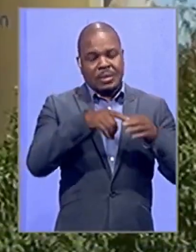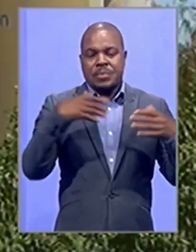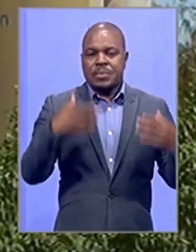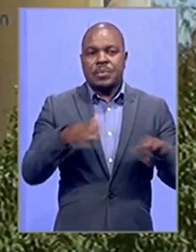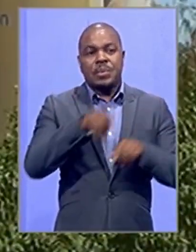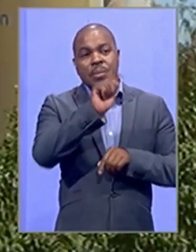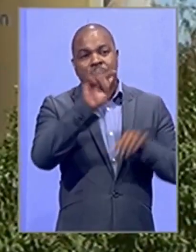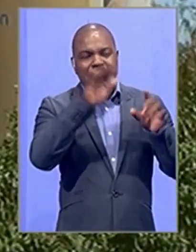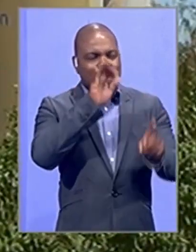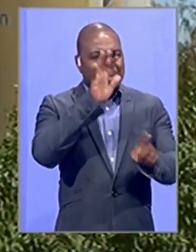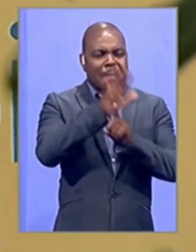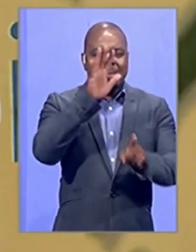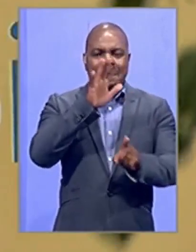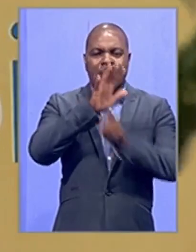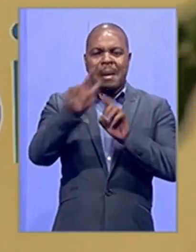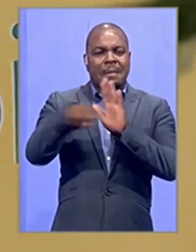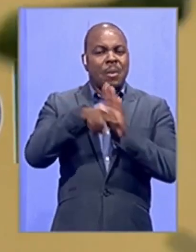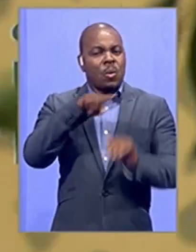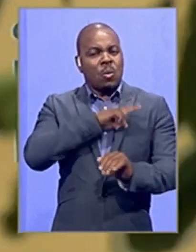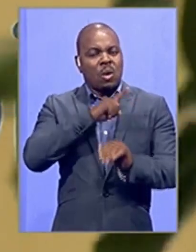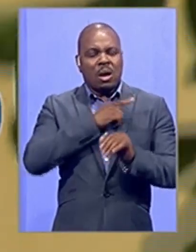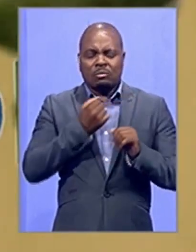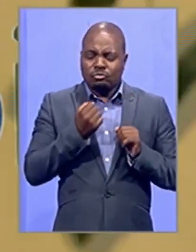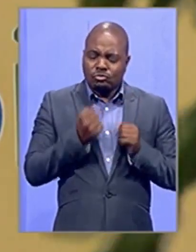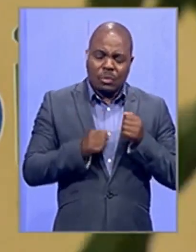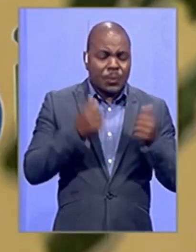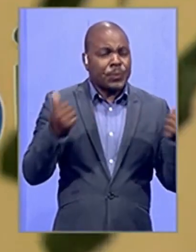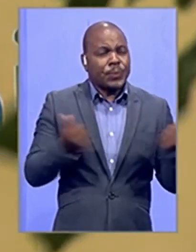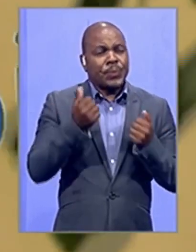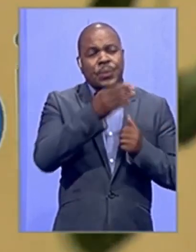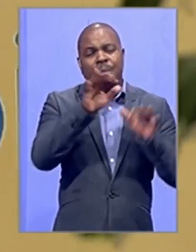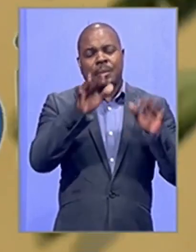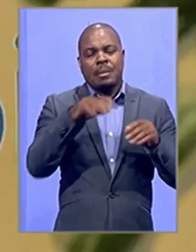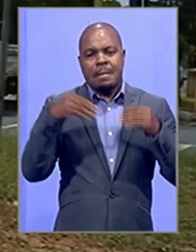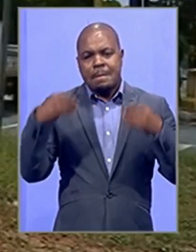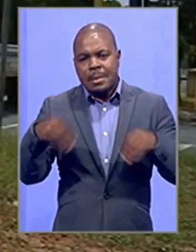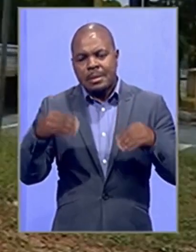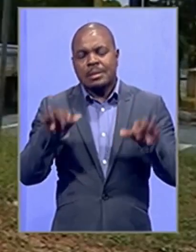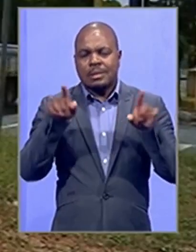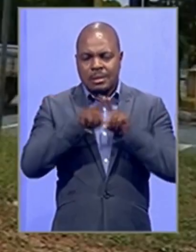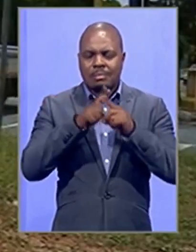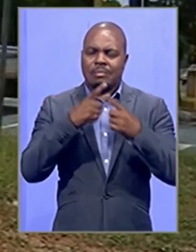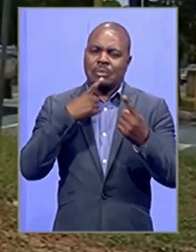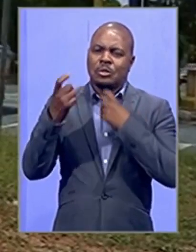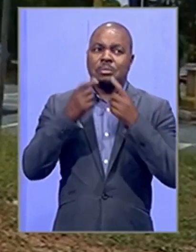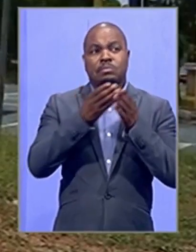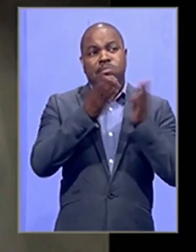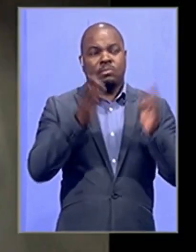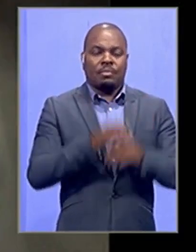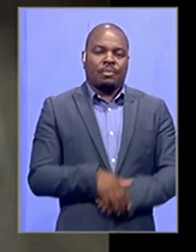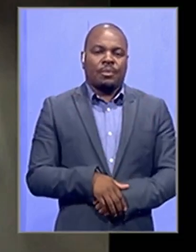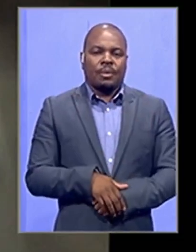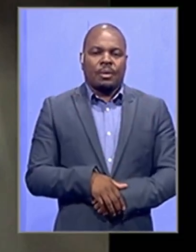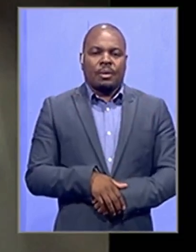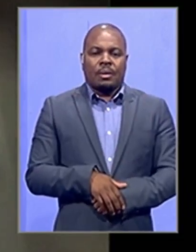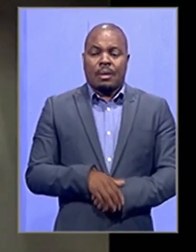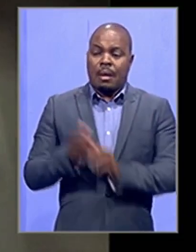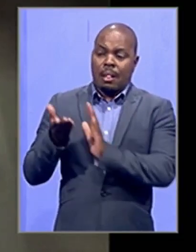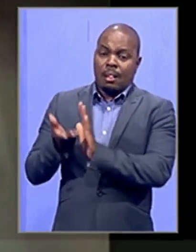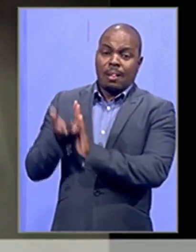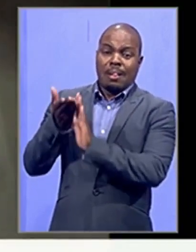gampe bašomiši ba motlakase bao ba šetšego ba goga ka gare. Borakgwebo le bona ba ngongorega. The increase itself